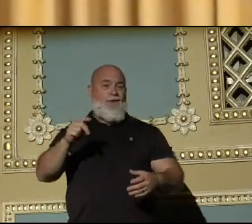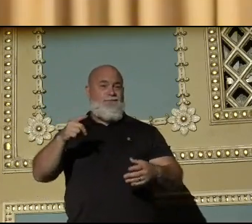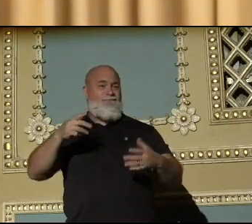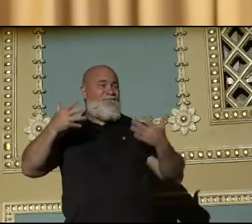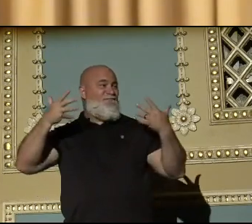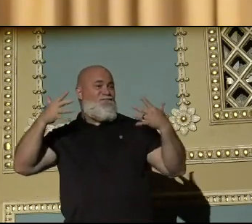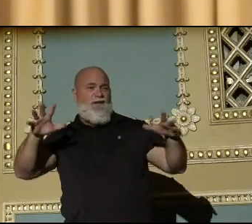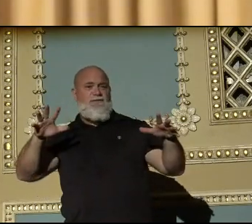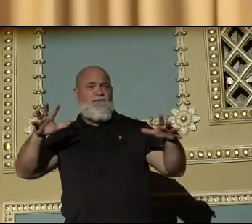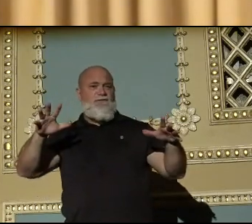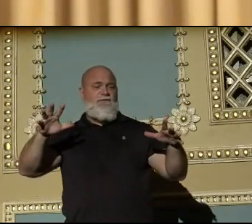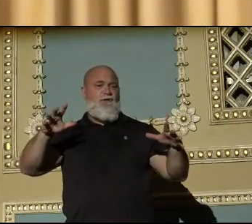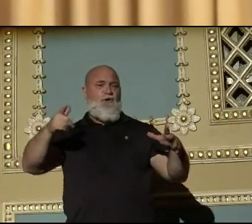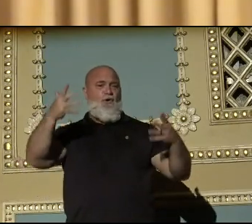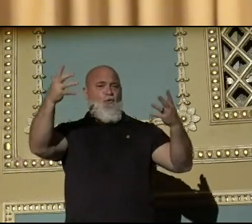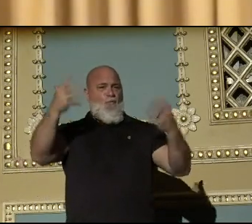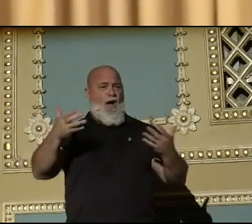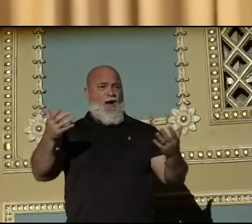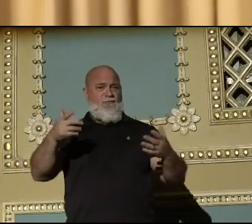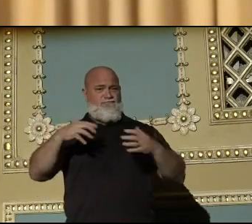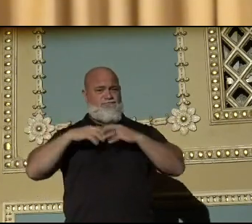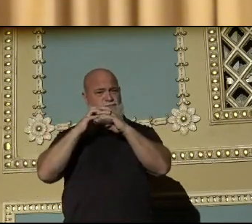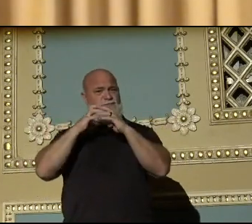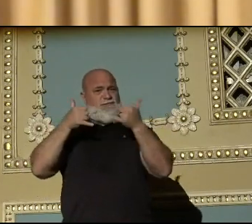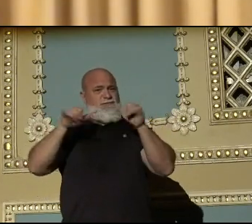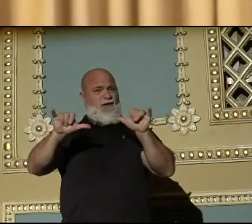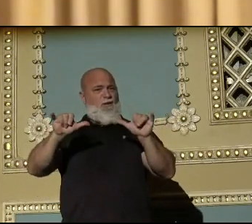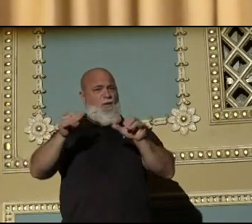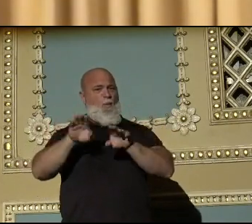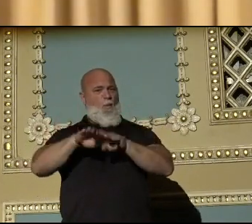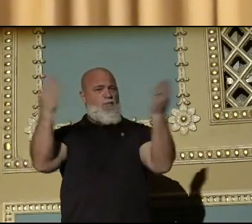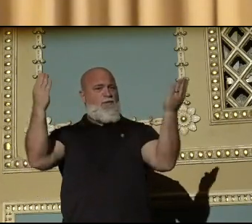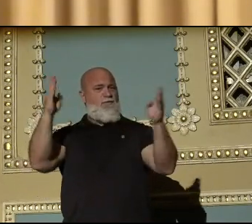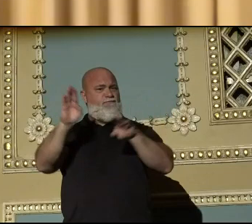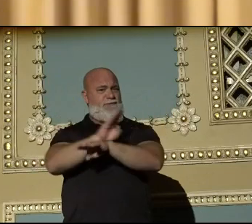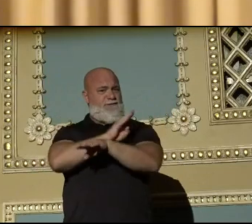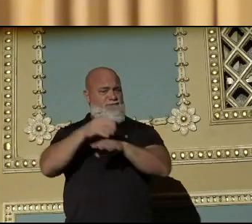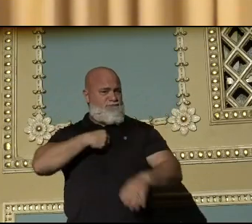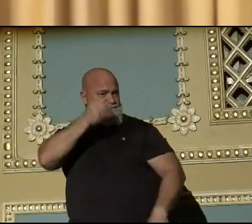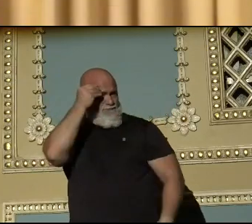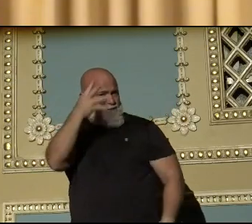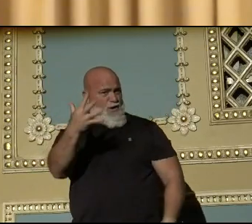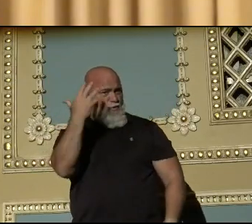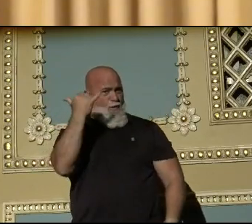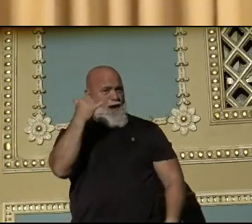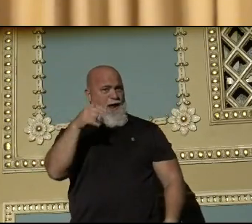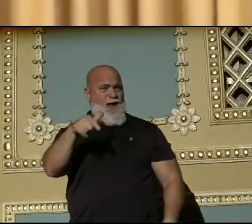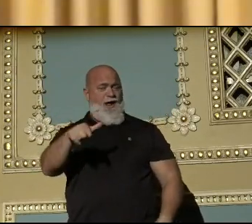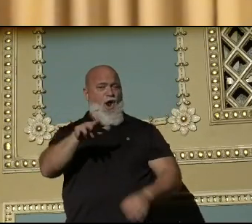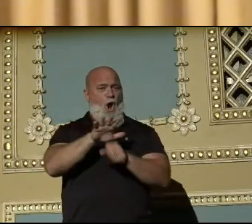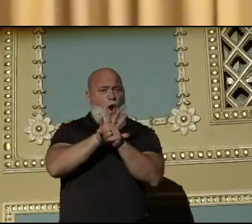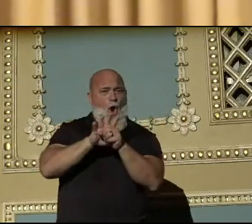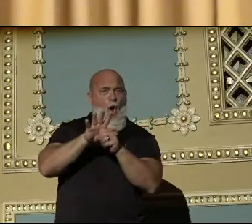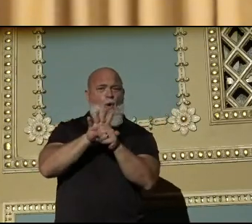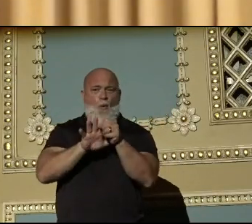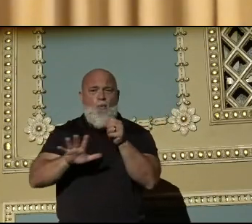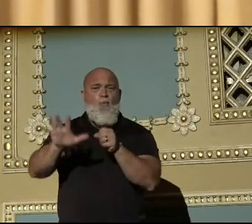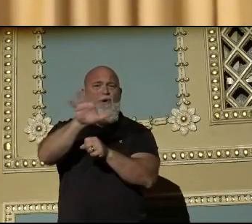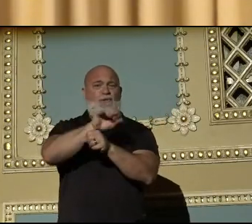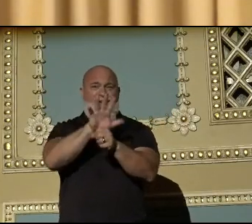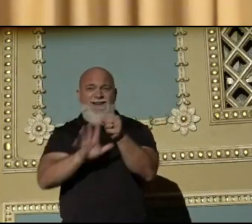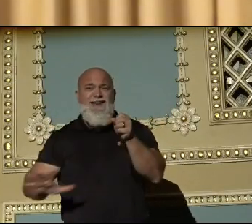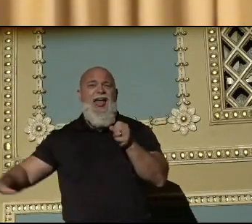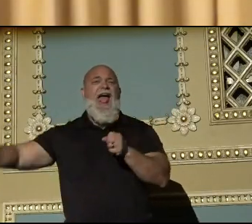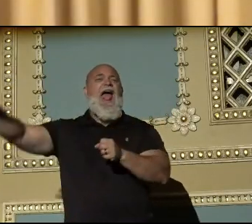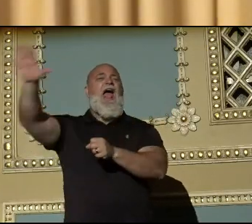you want the Paramount Theater there. You do. And I'll tell you why. They showcase local, regional, and national talent.